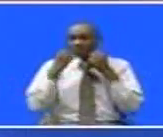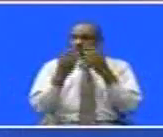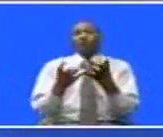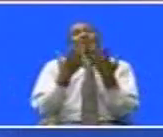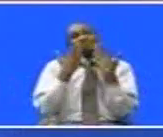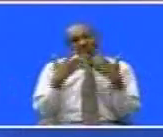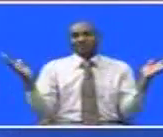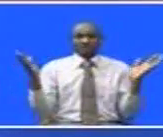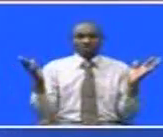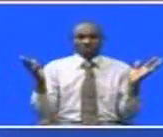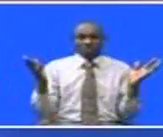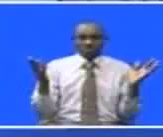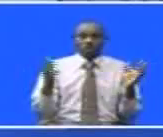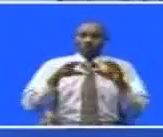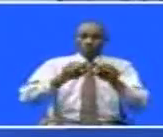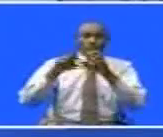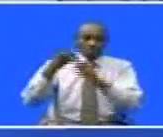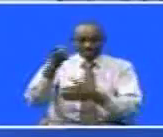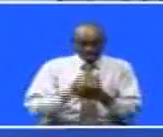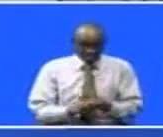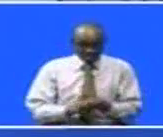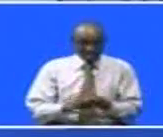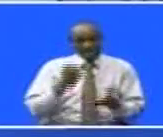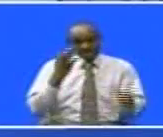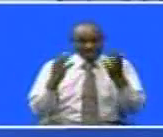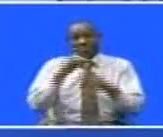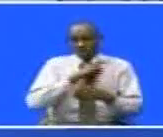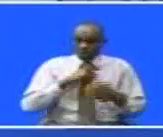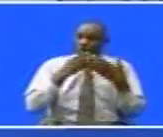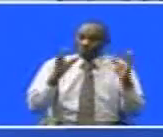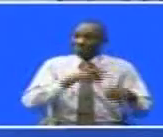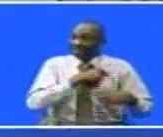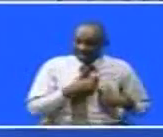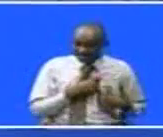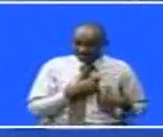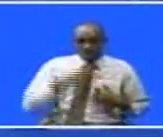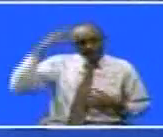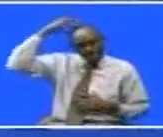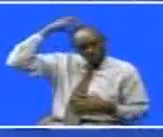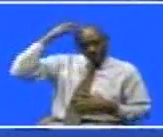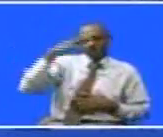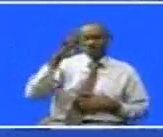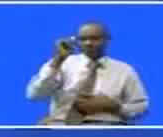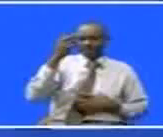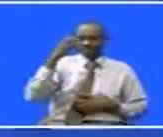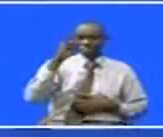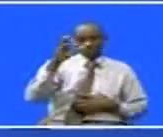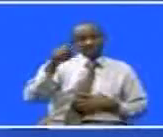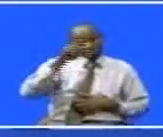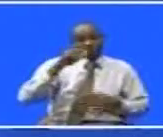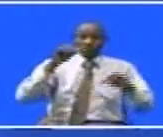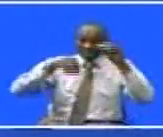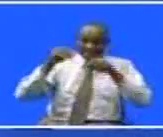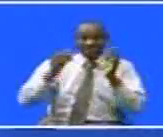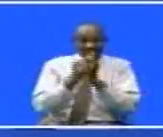been alerted to prepare for that. May the Lord open the hearts. Pope Francis was elected to head the Catholic Church on